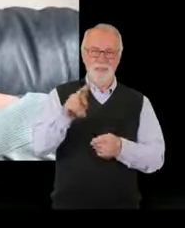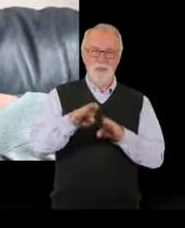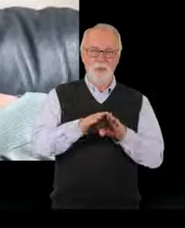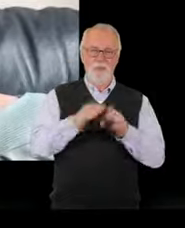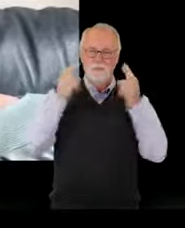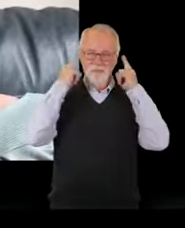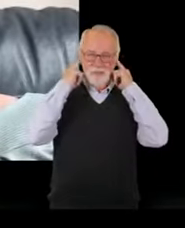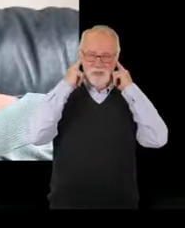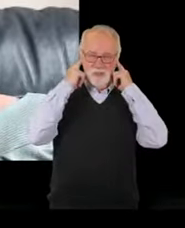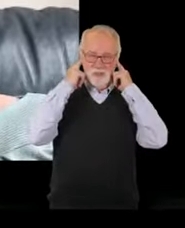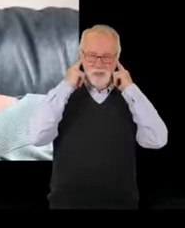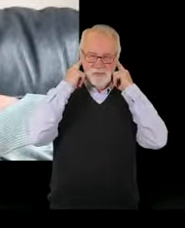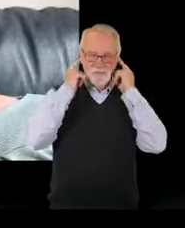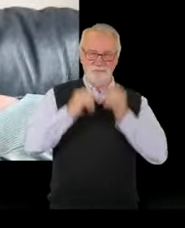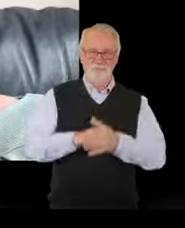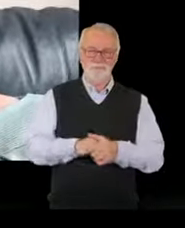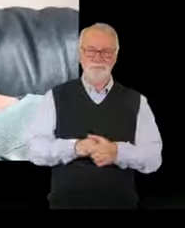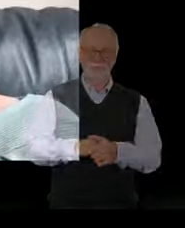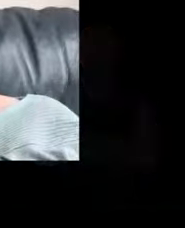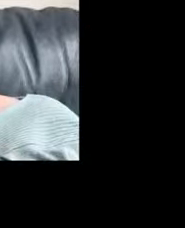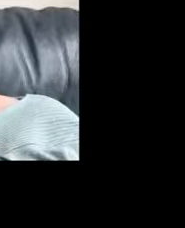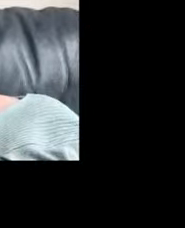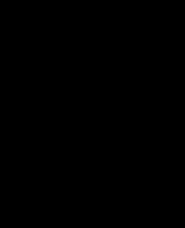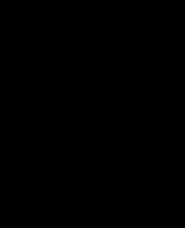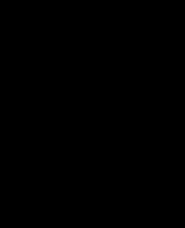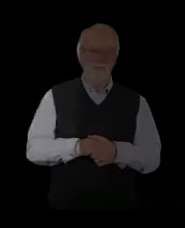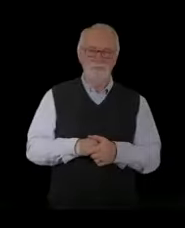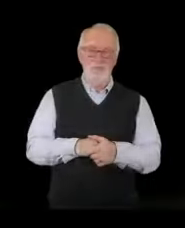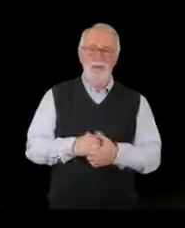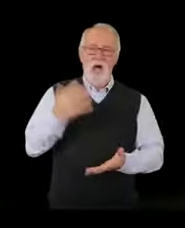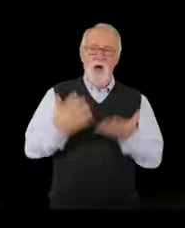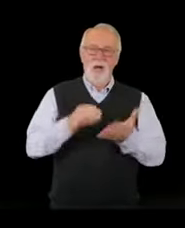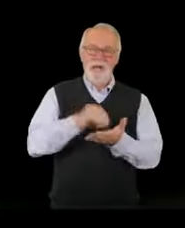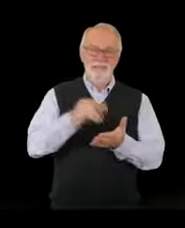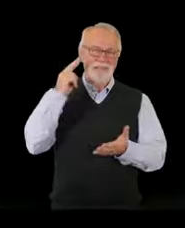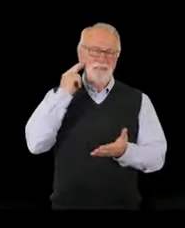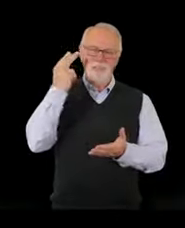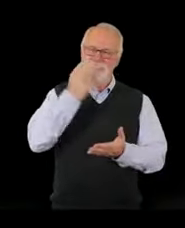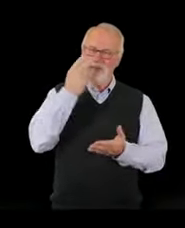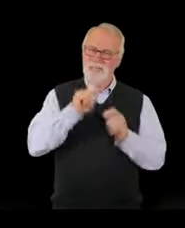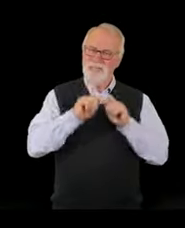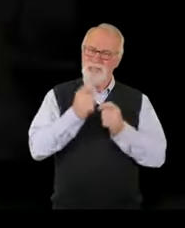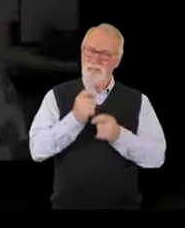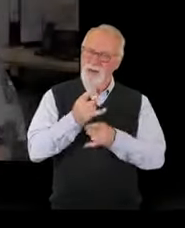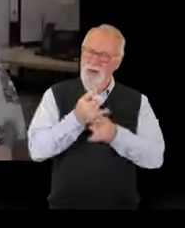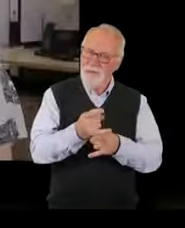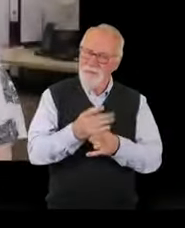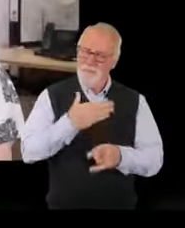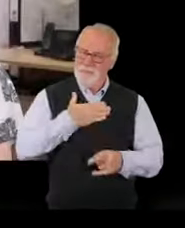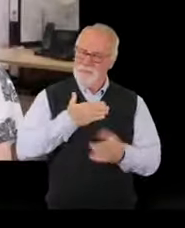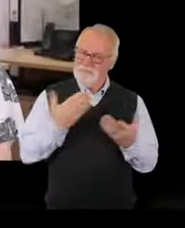pleasant that I don't have to sit and watch the TV with fingers in both ears. How has the sensory support team helped me?